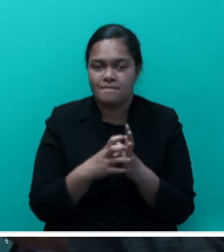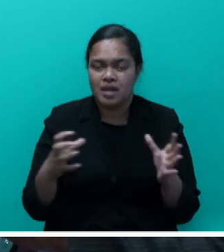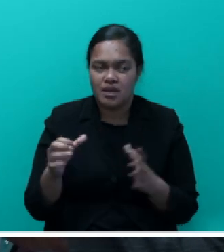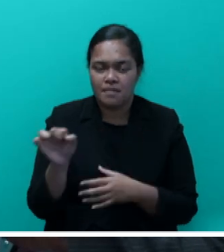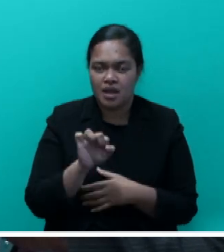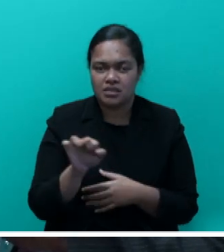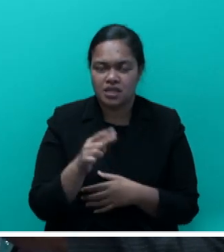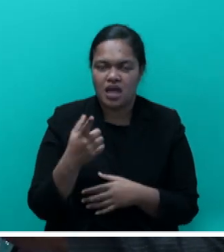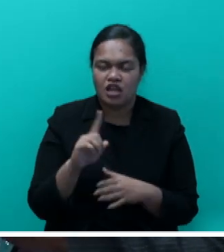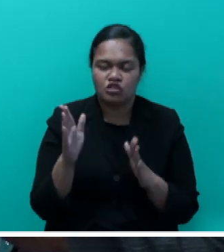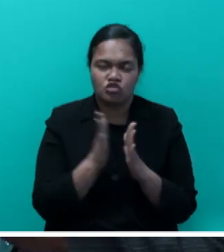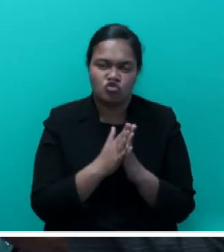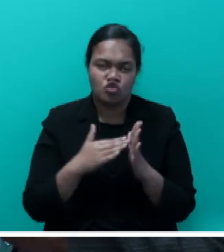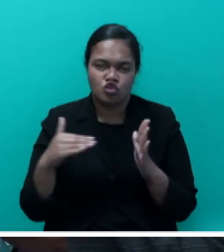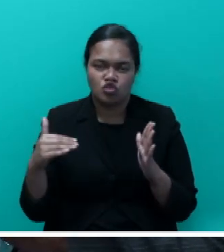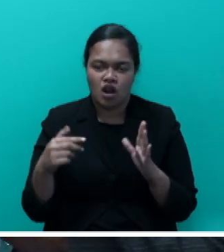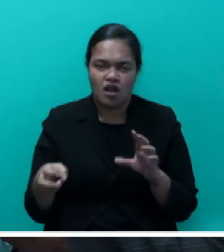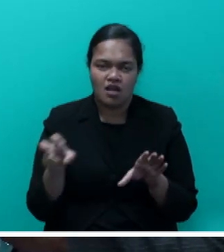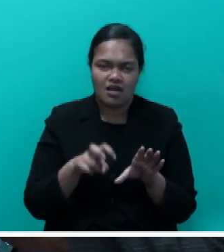carrier. So